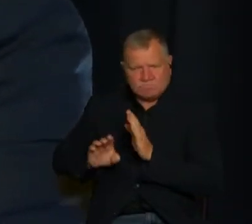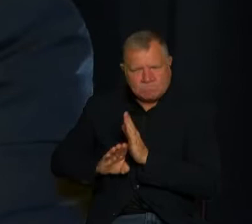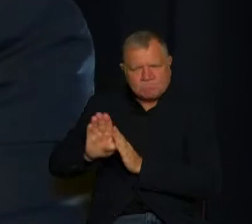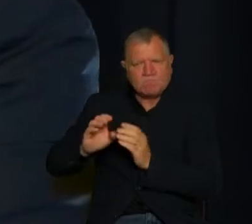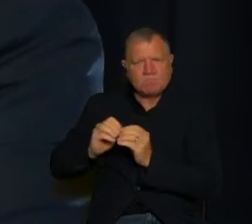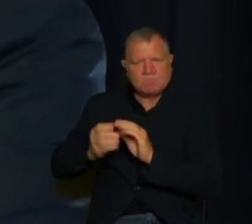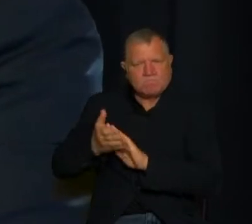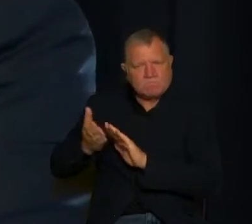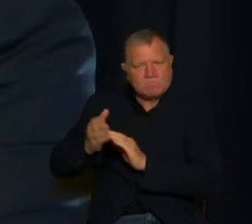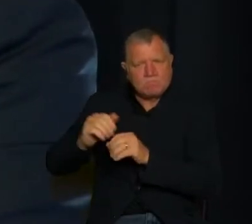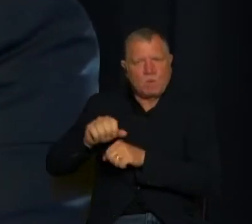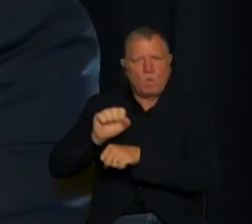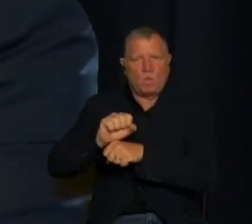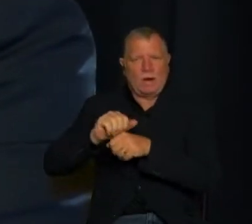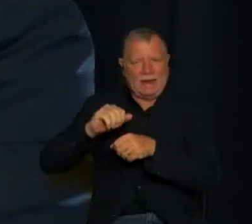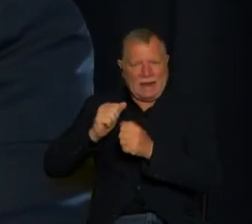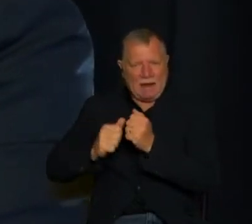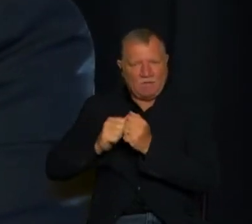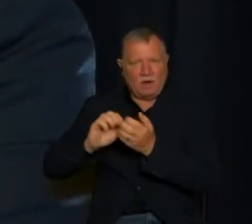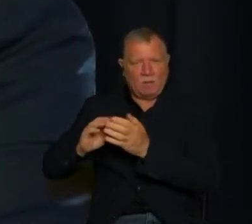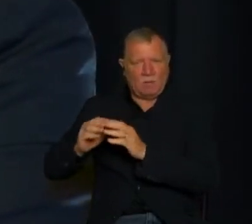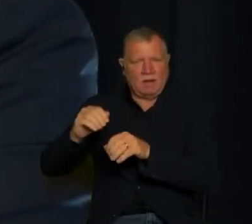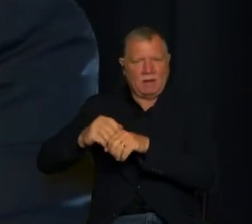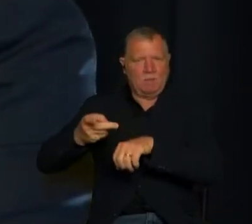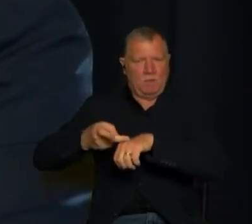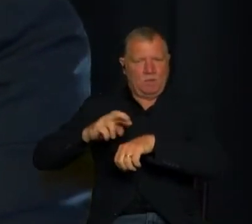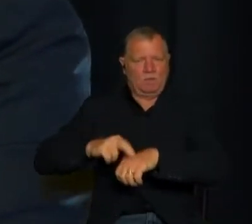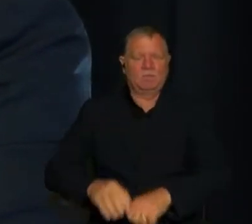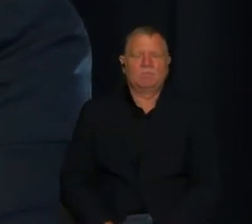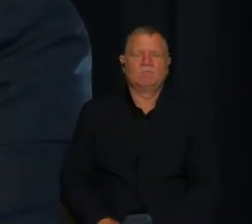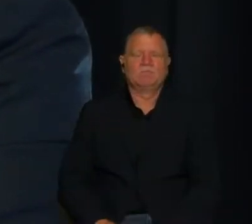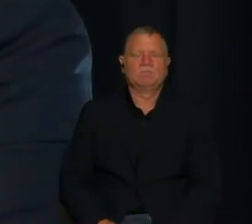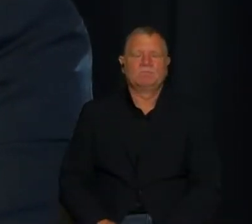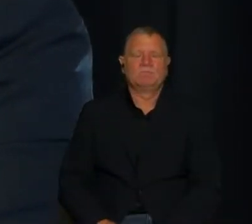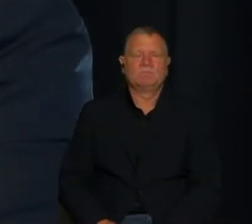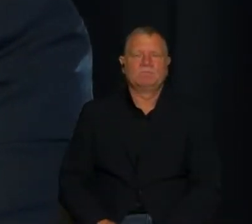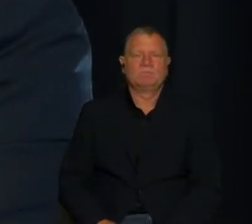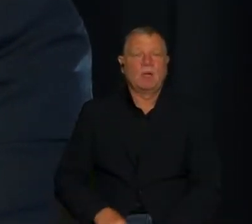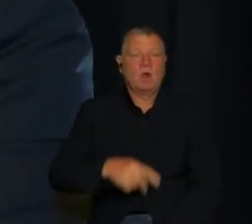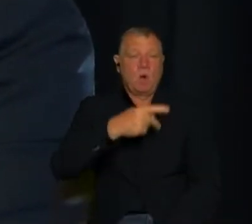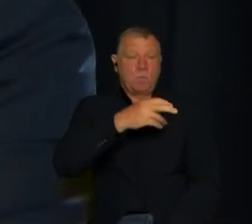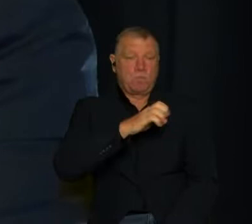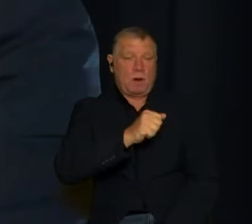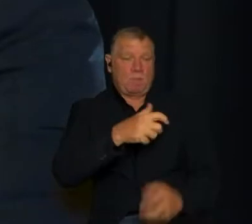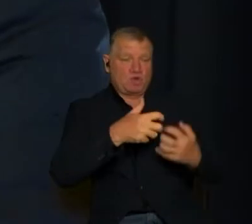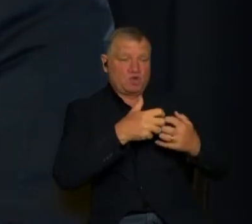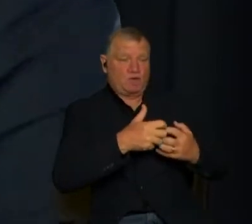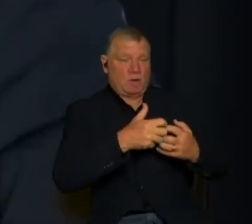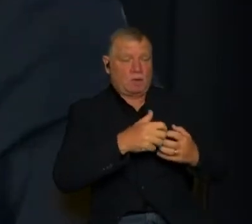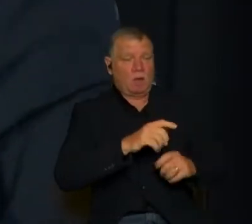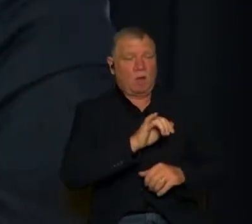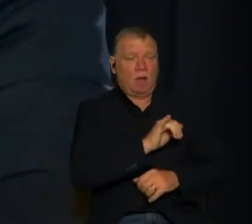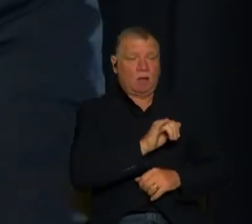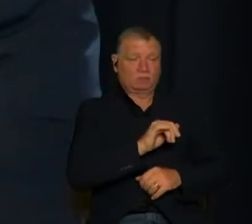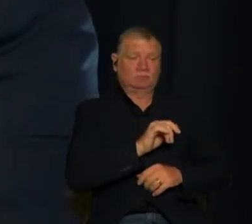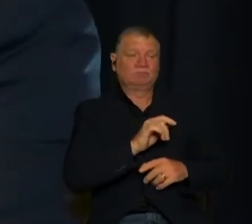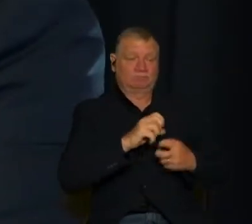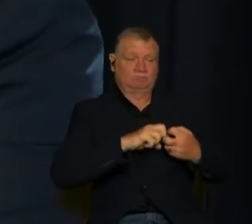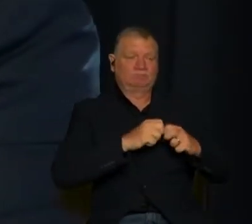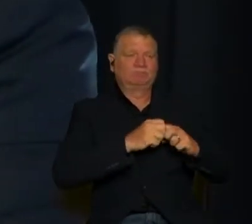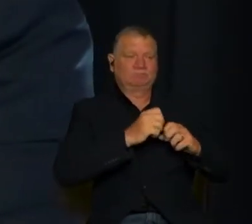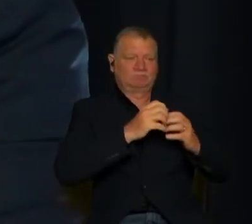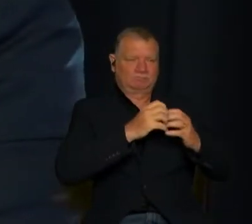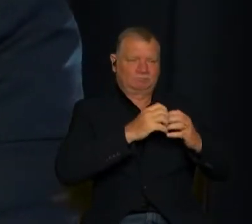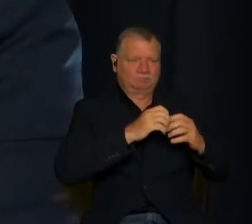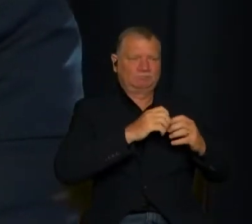its works in every community across Puerto Rico. PREPA's generation plants also suffered